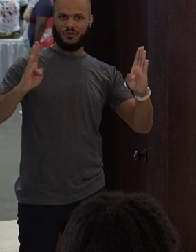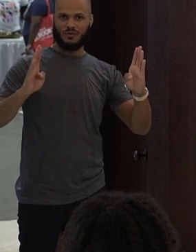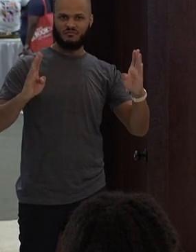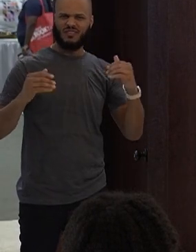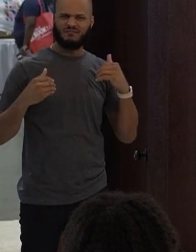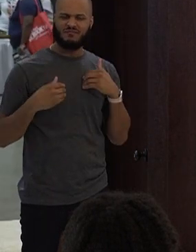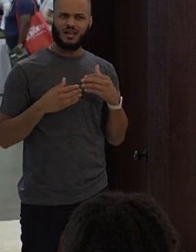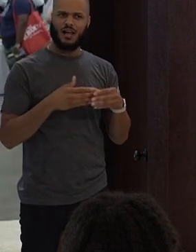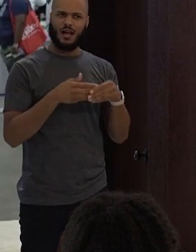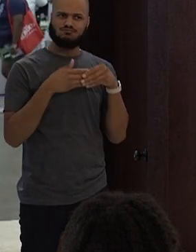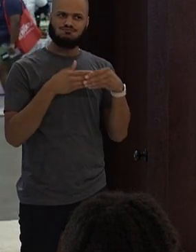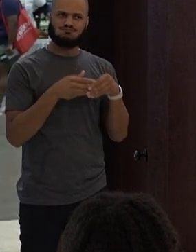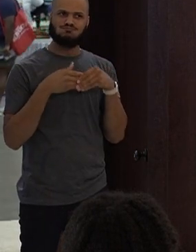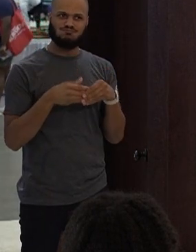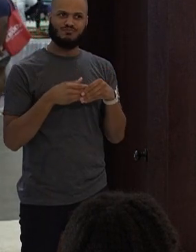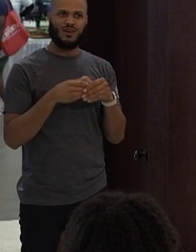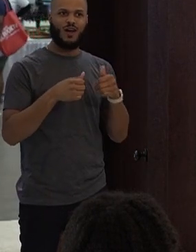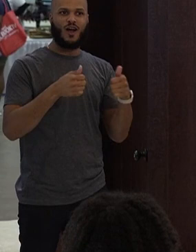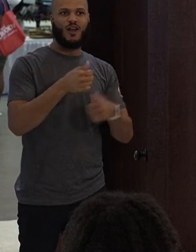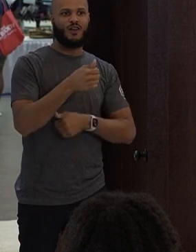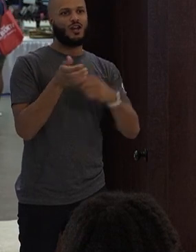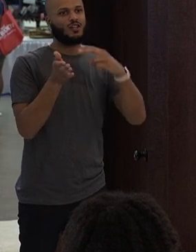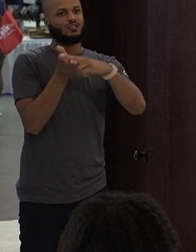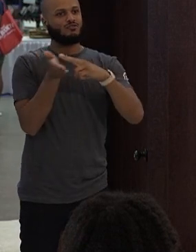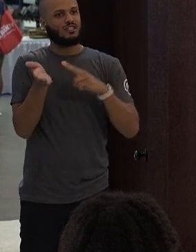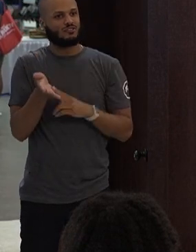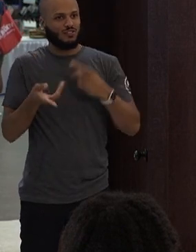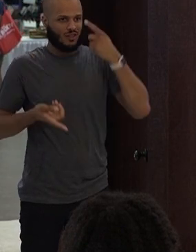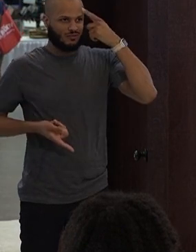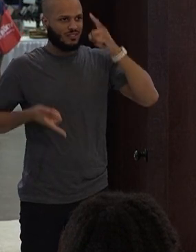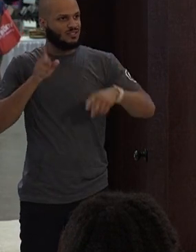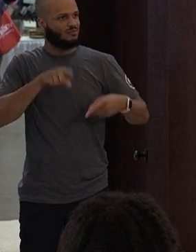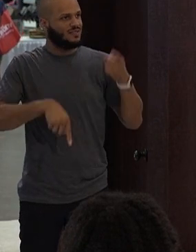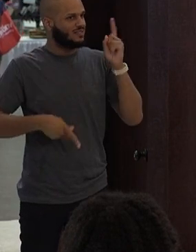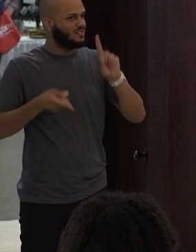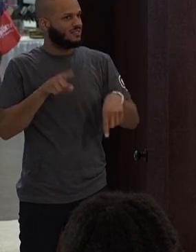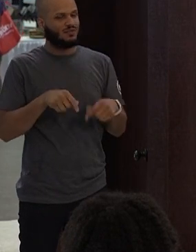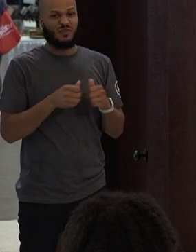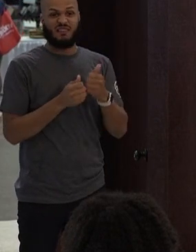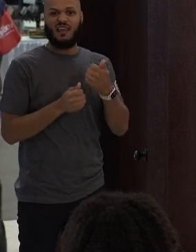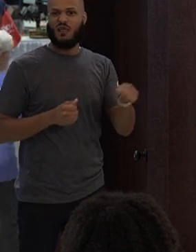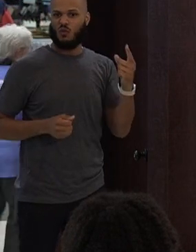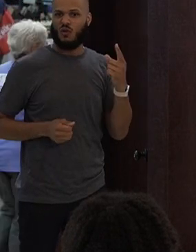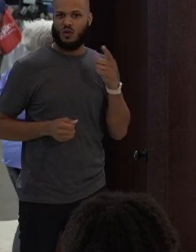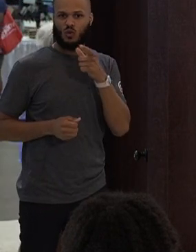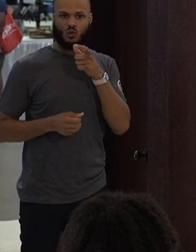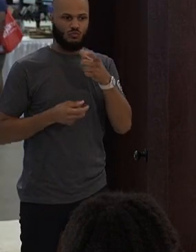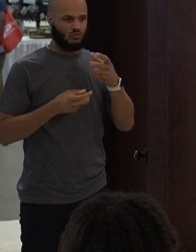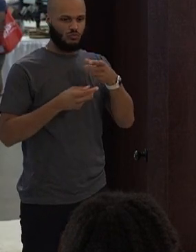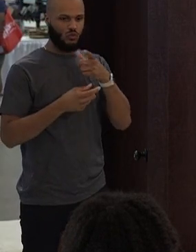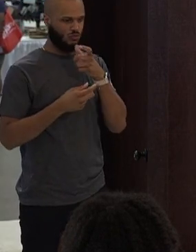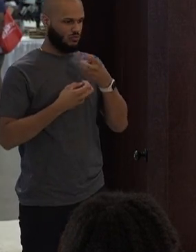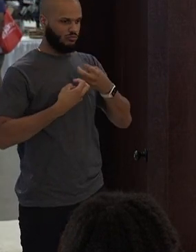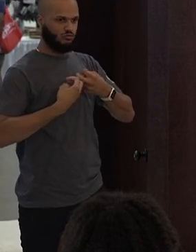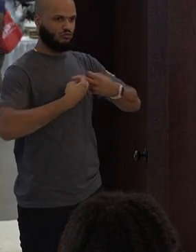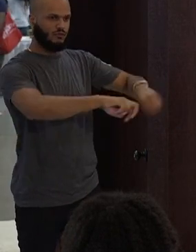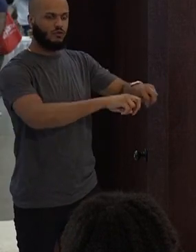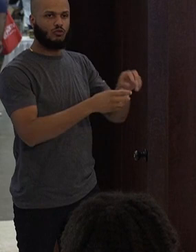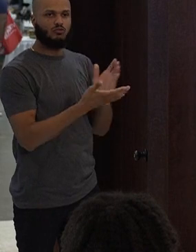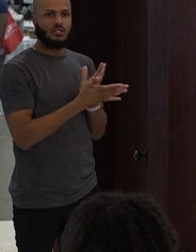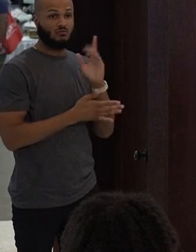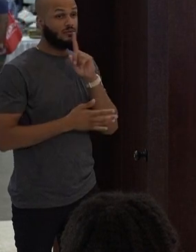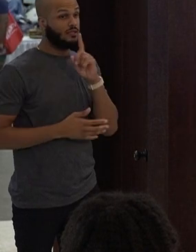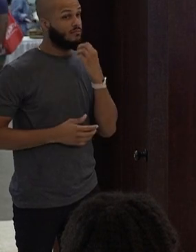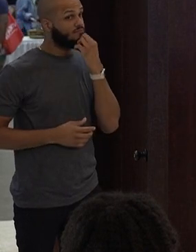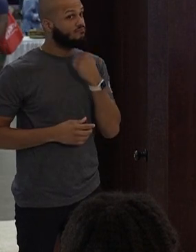different leeway, and you can do that under contractual arrangements with anybody you transfer your rights to. So it's a very valuable